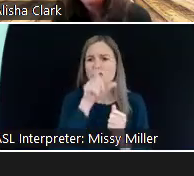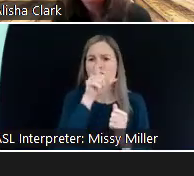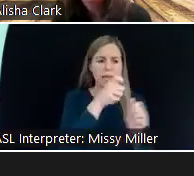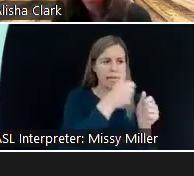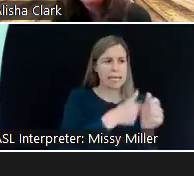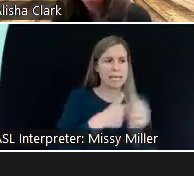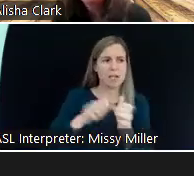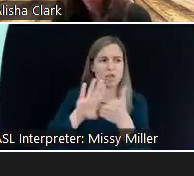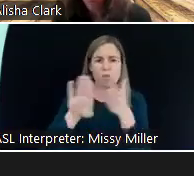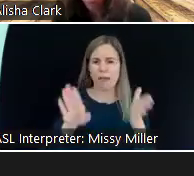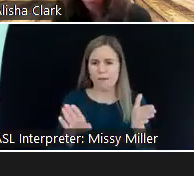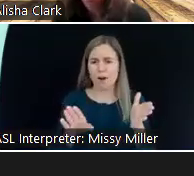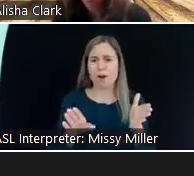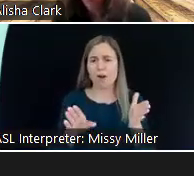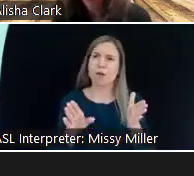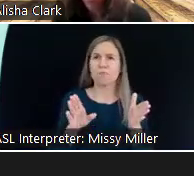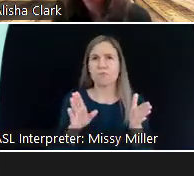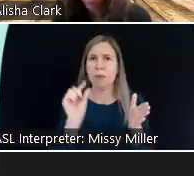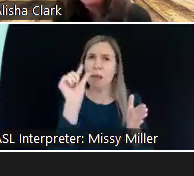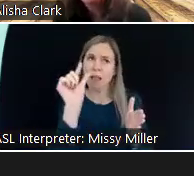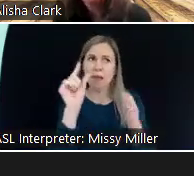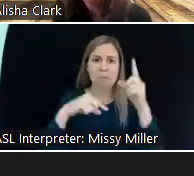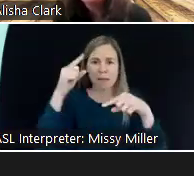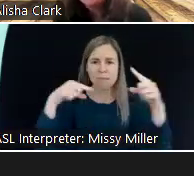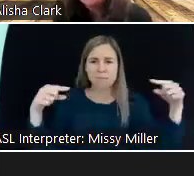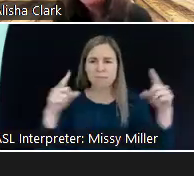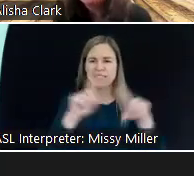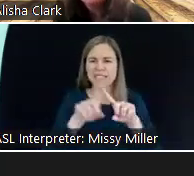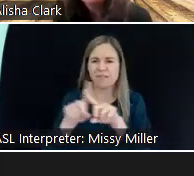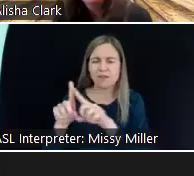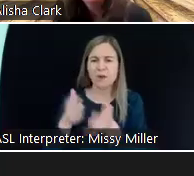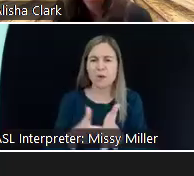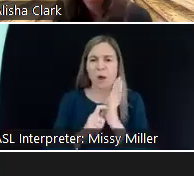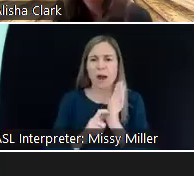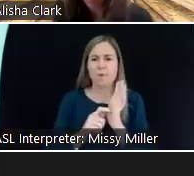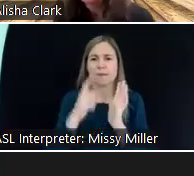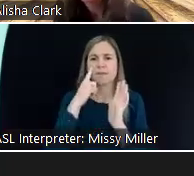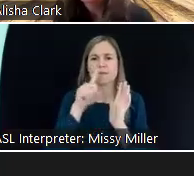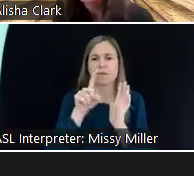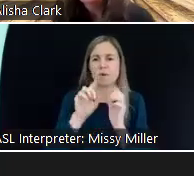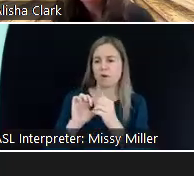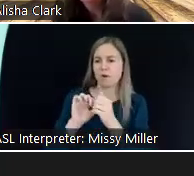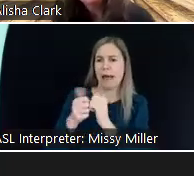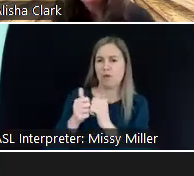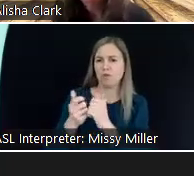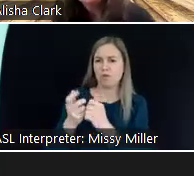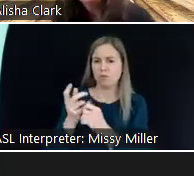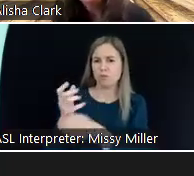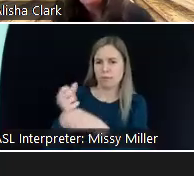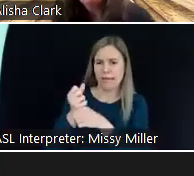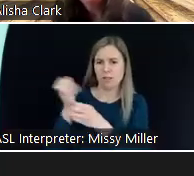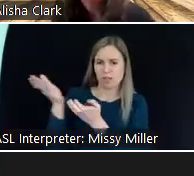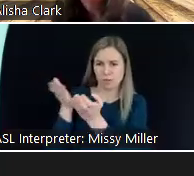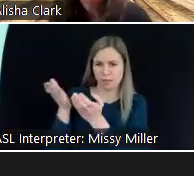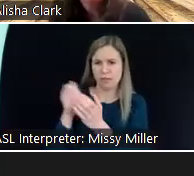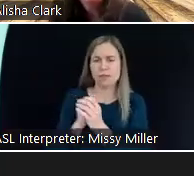our waivers, there might be a little bit differing requirements of how slots are released. So our SCL, we